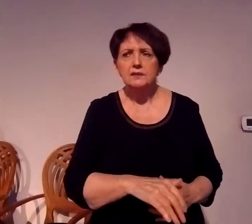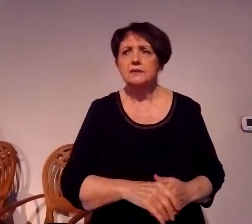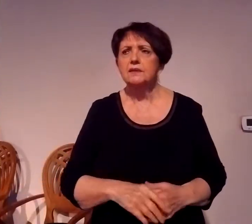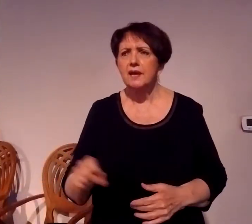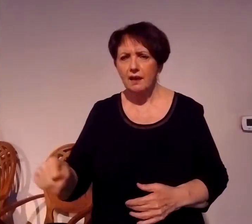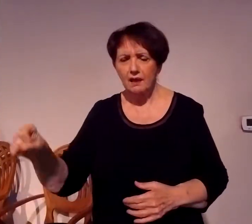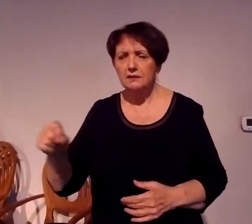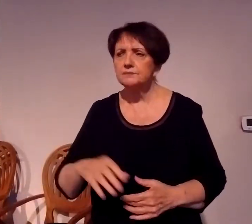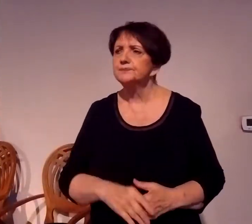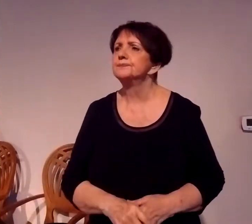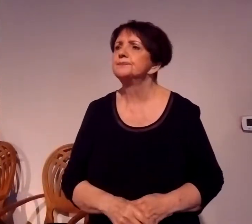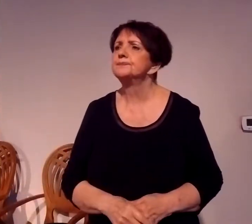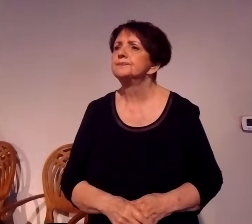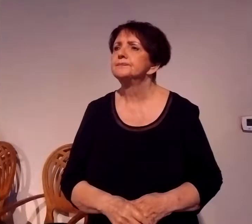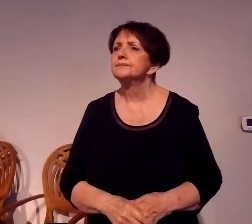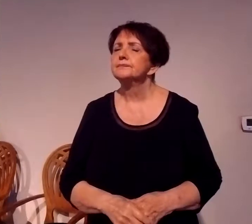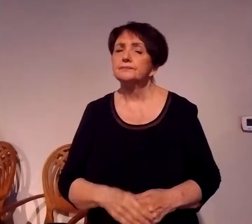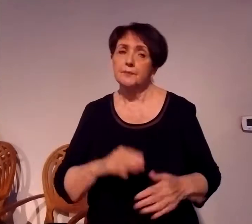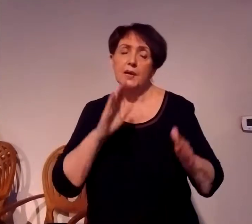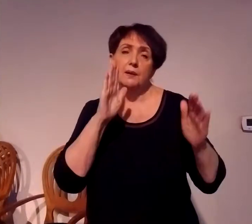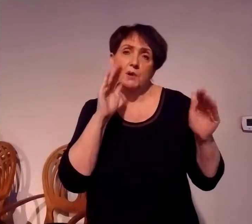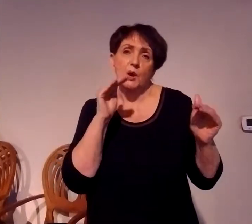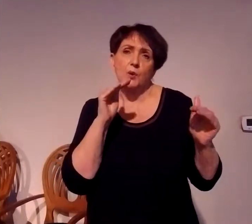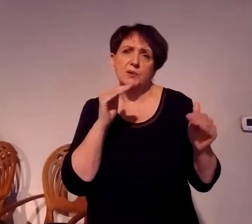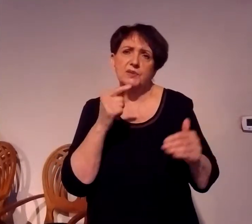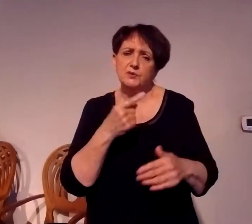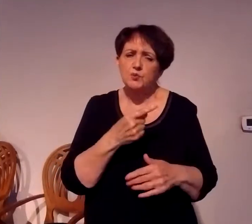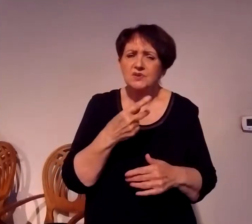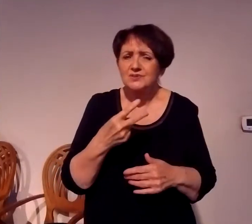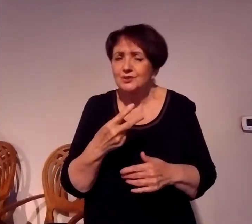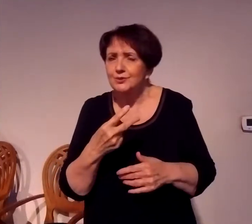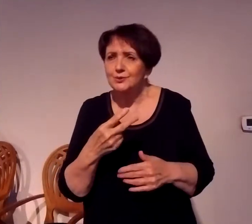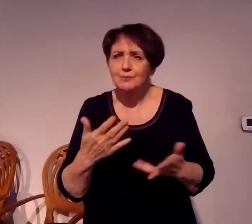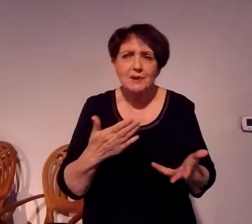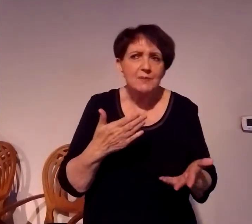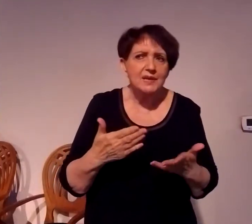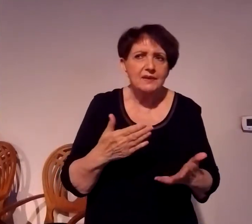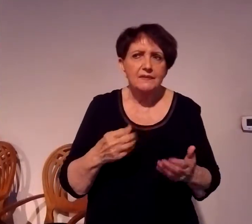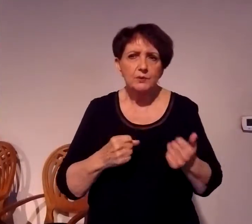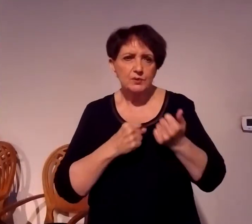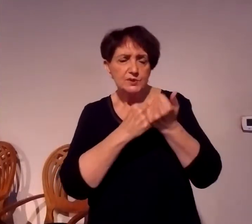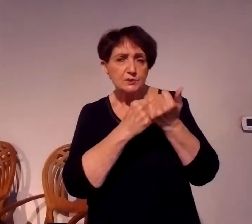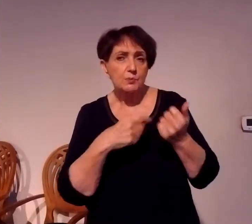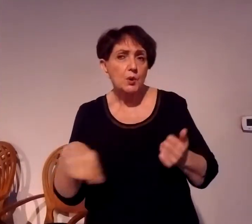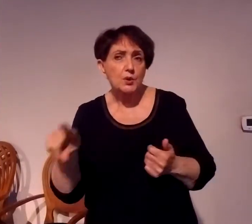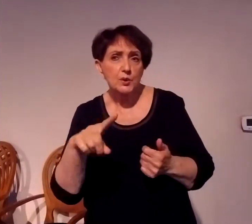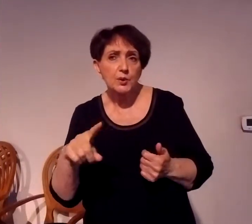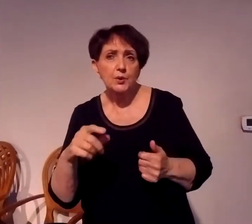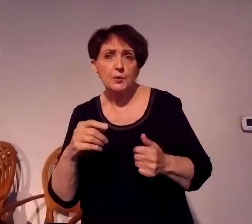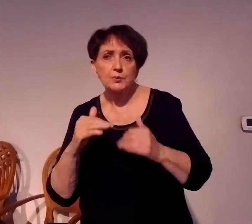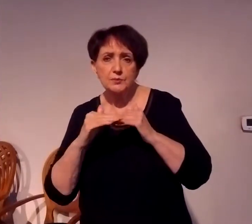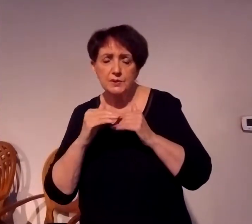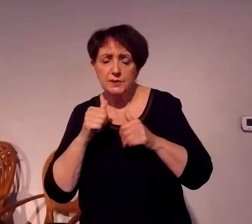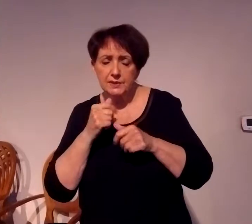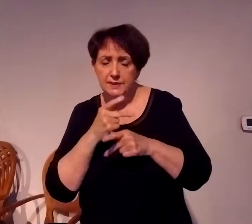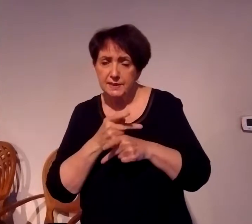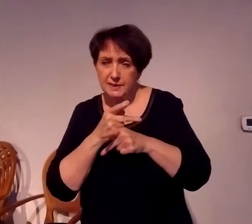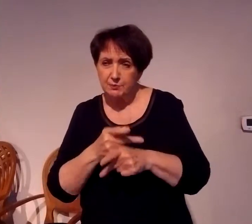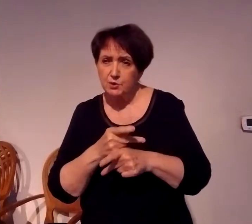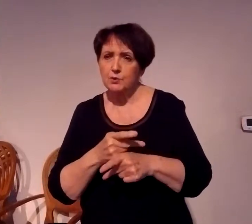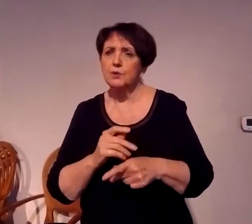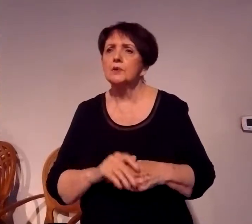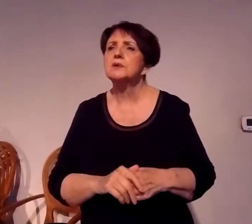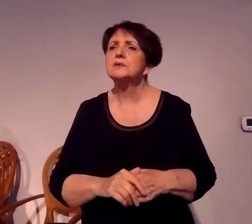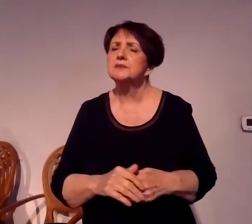that. But I'm hoping that there's 1 or 2 that will support you, sustain you, inspire you, or perhaps